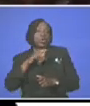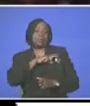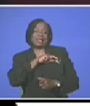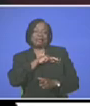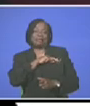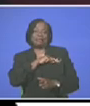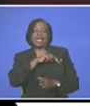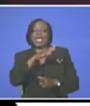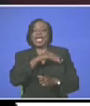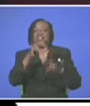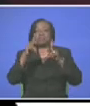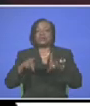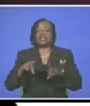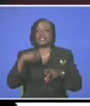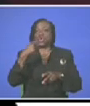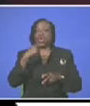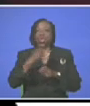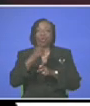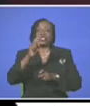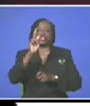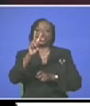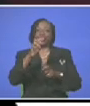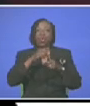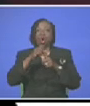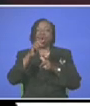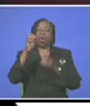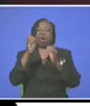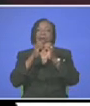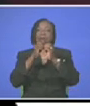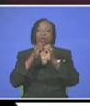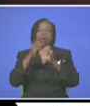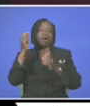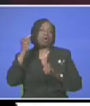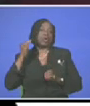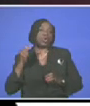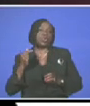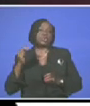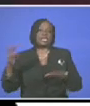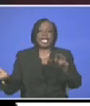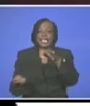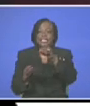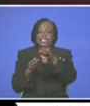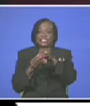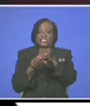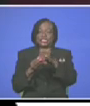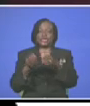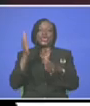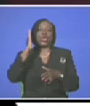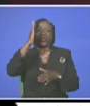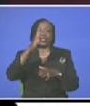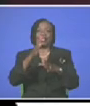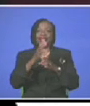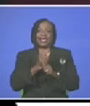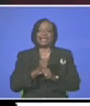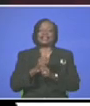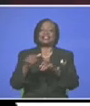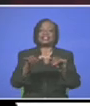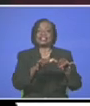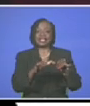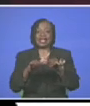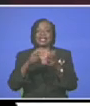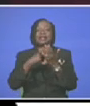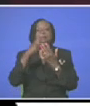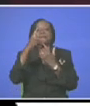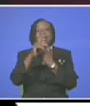wins two or more gold will, in addition, receive what is the standard policy today,